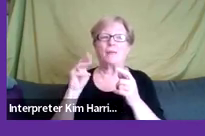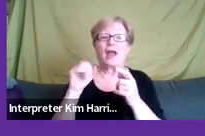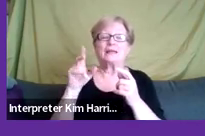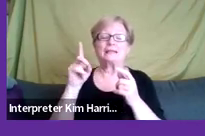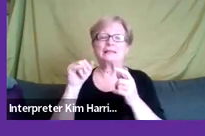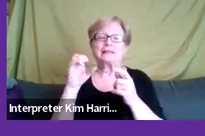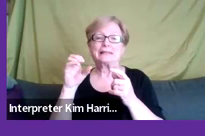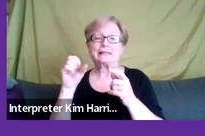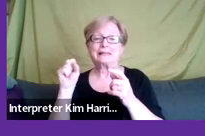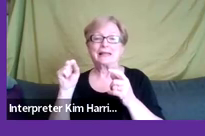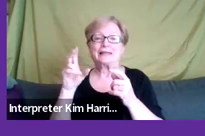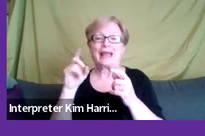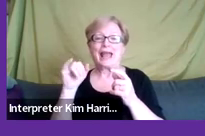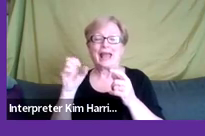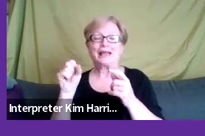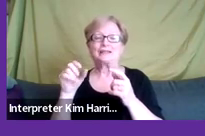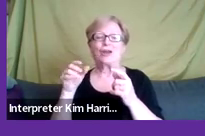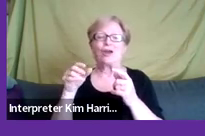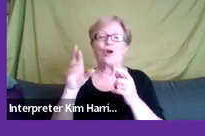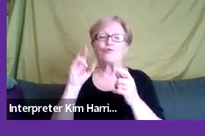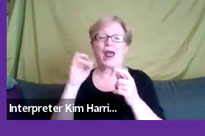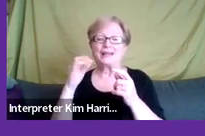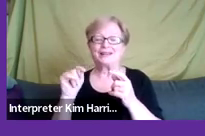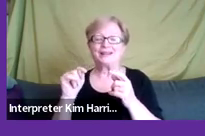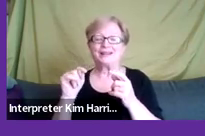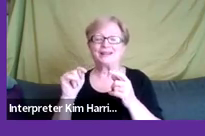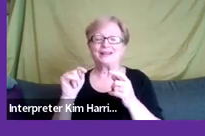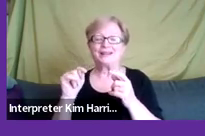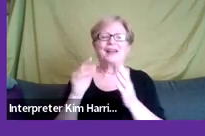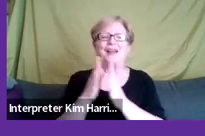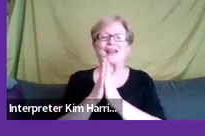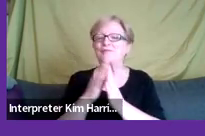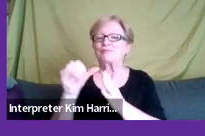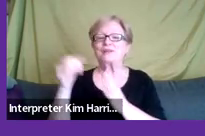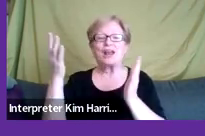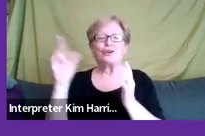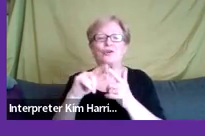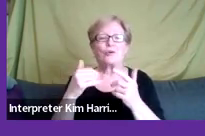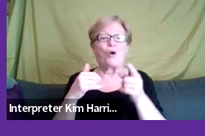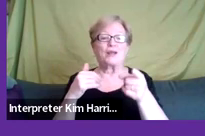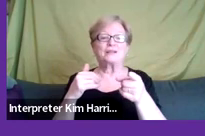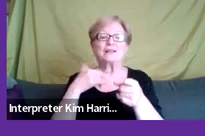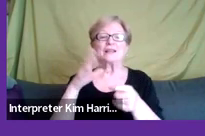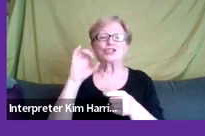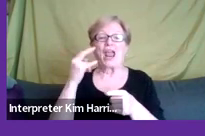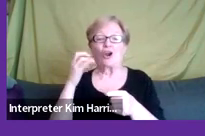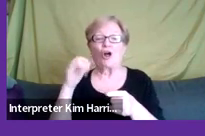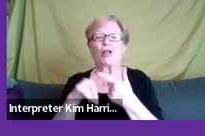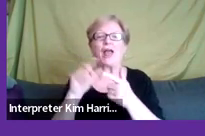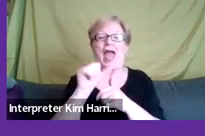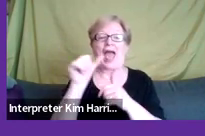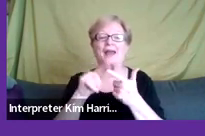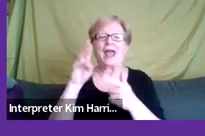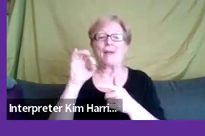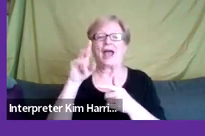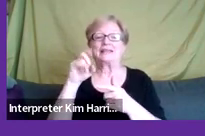MIDIS. Thanks again, everyone. Presenters, do you have any other closing remarks before we